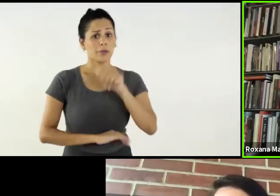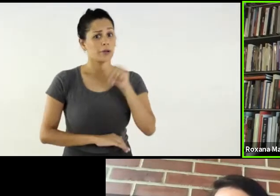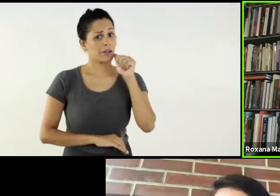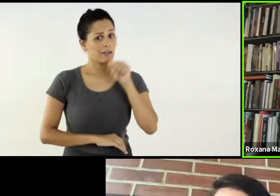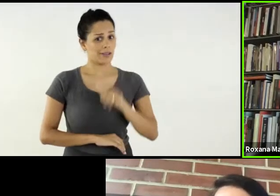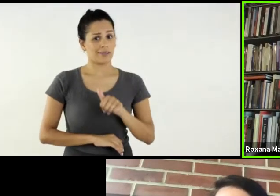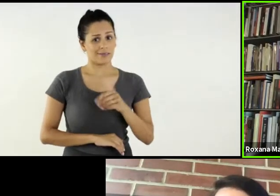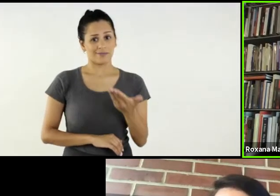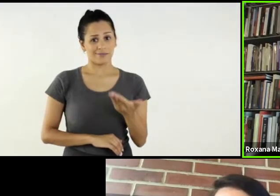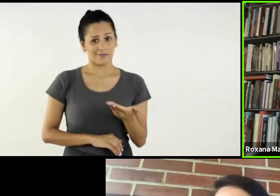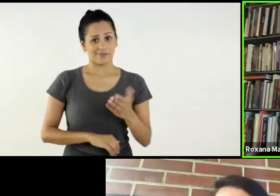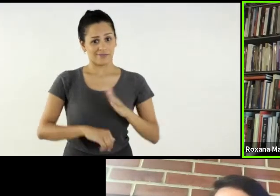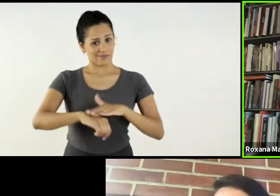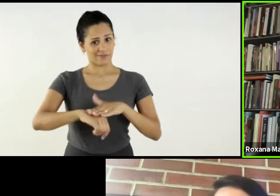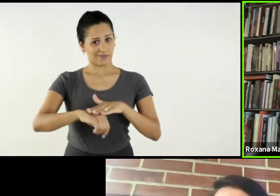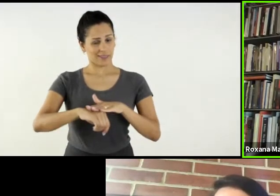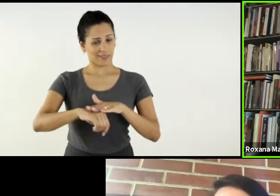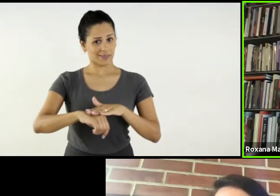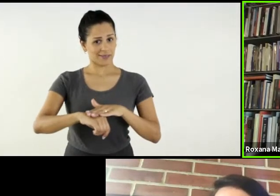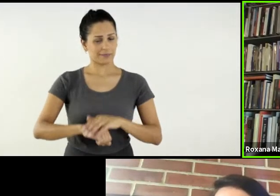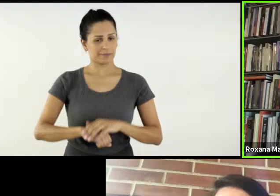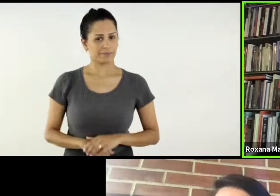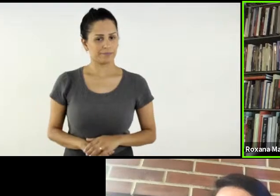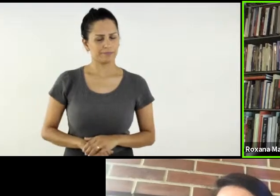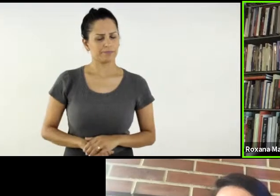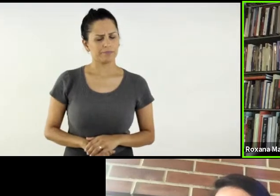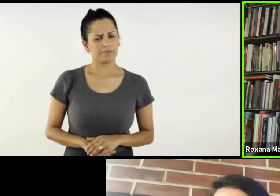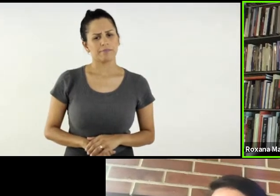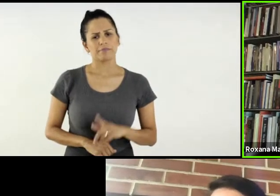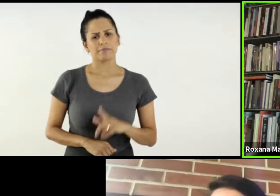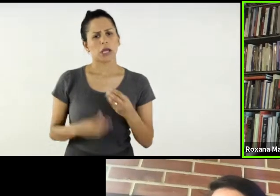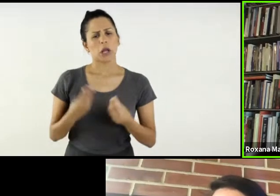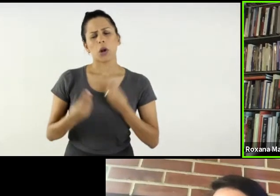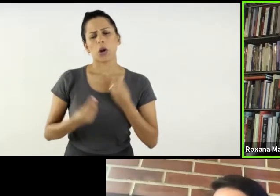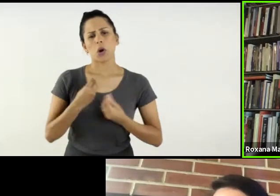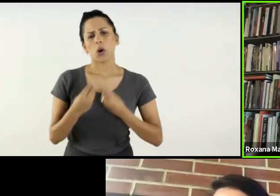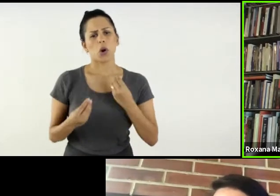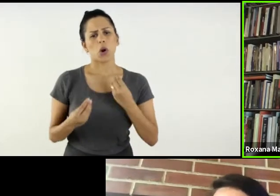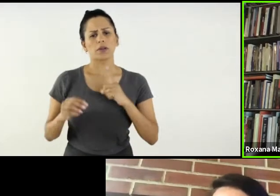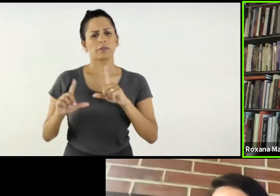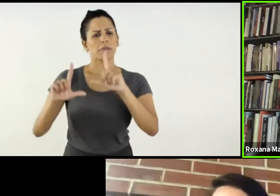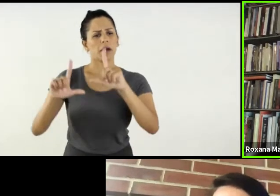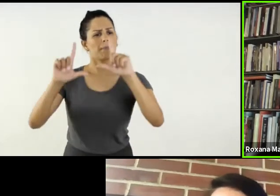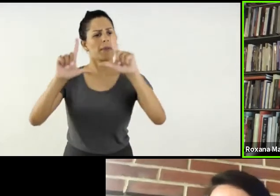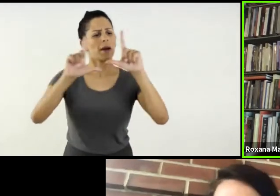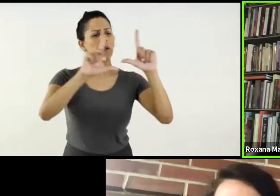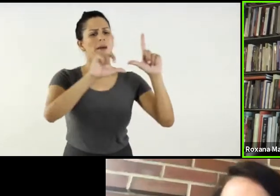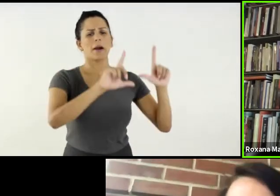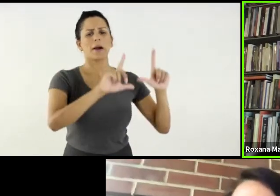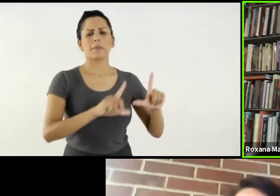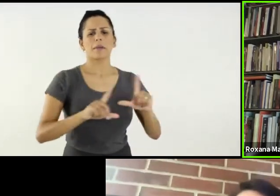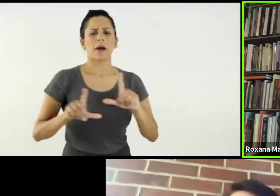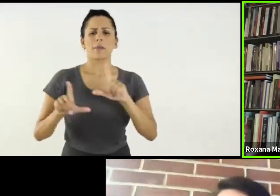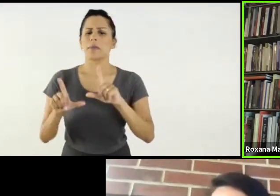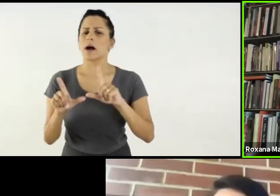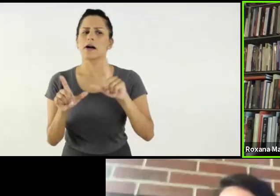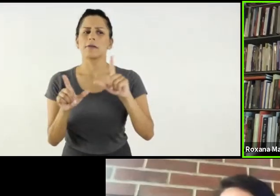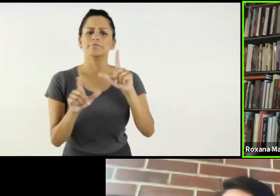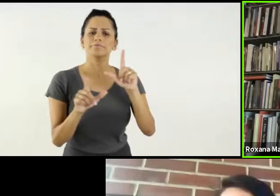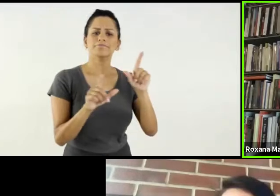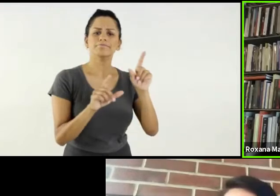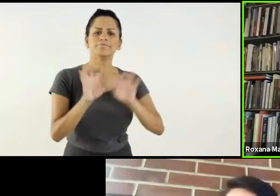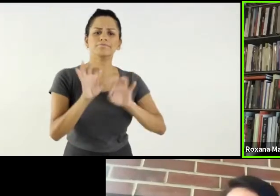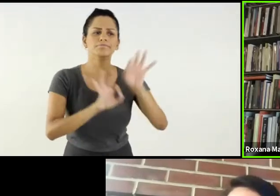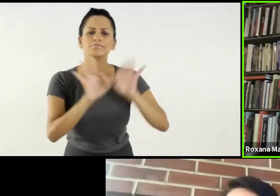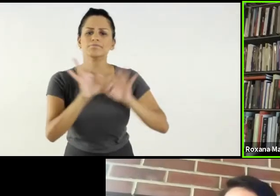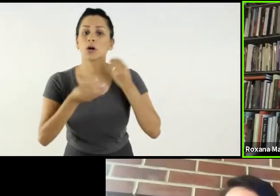these images. And it is in a certain way also one of the most pointed critiques of capitalist